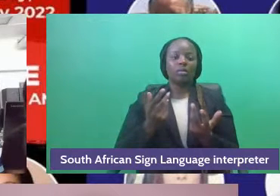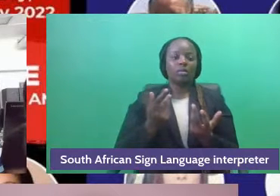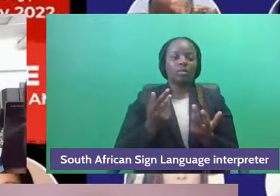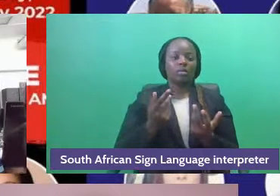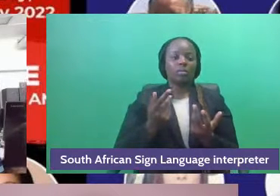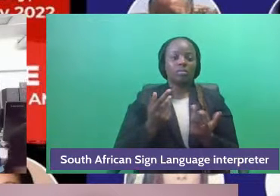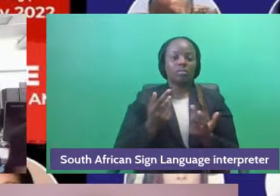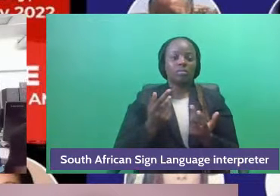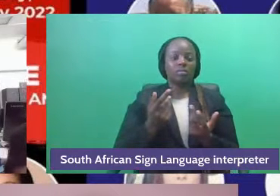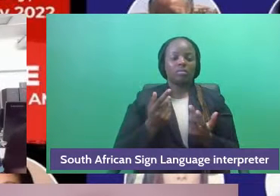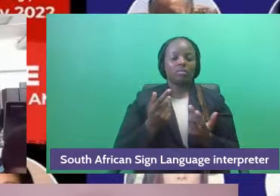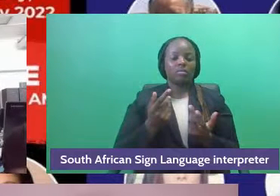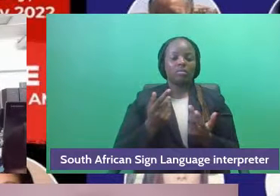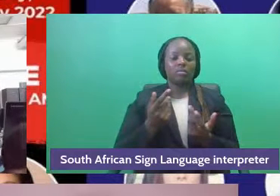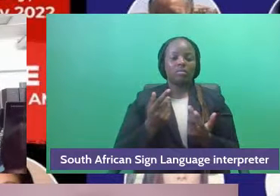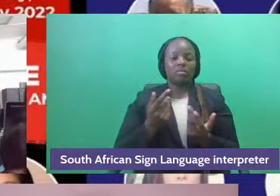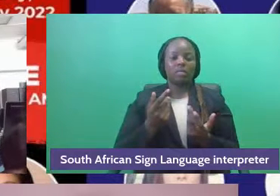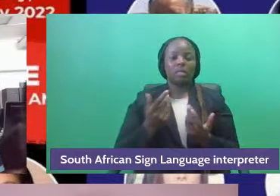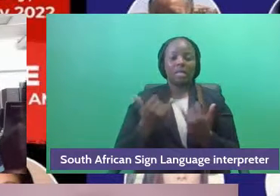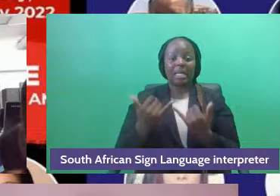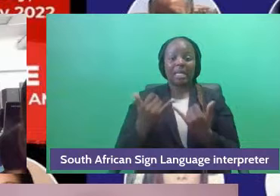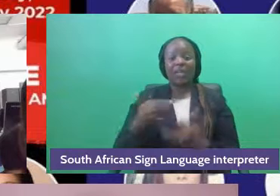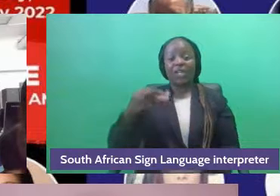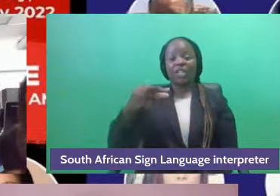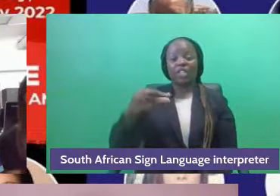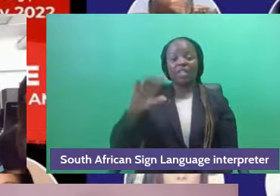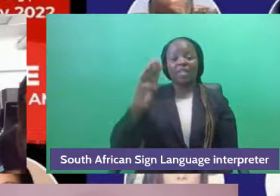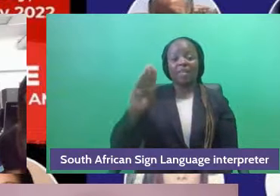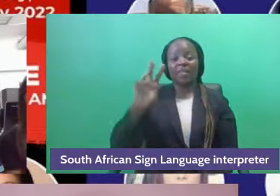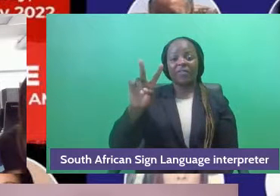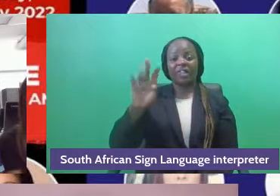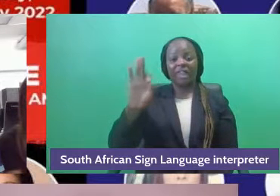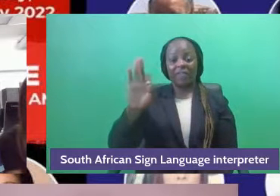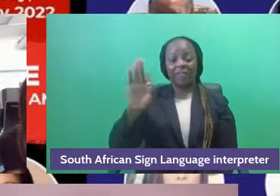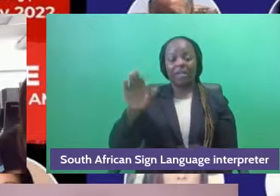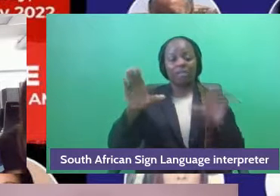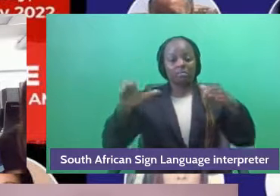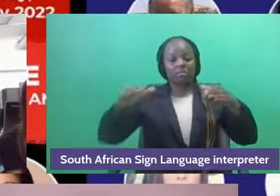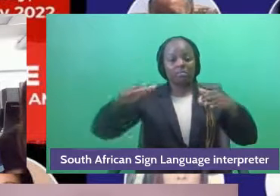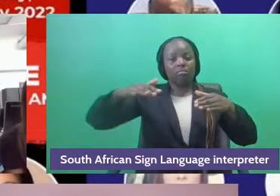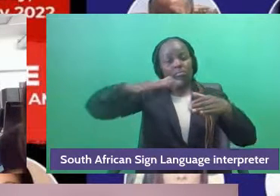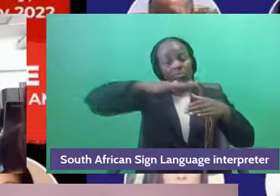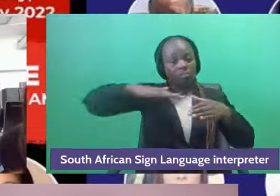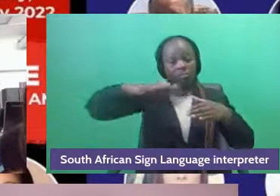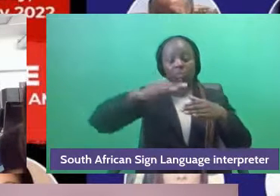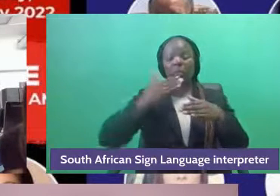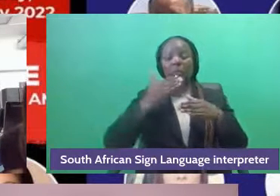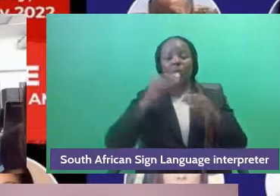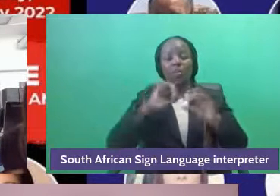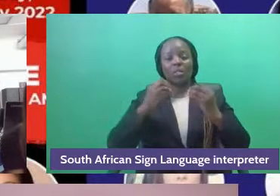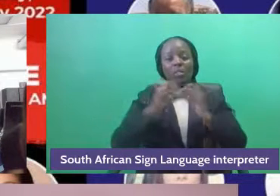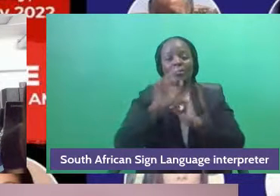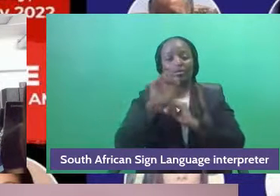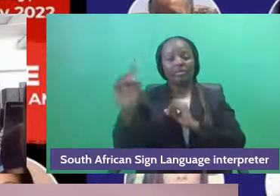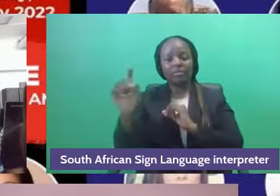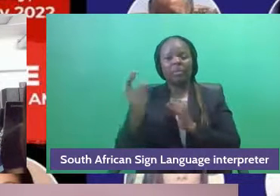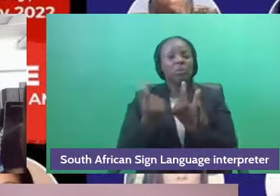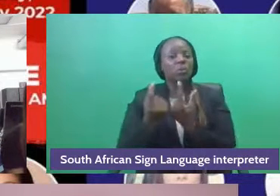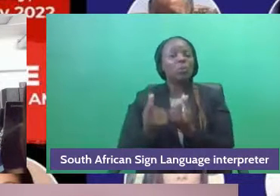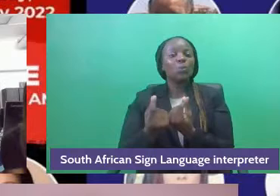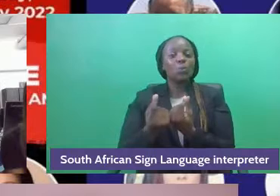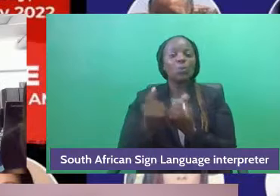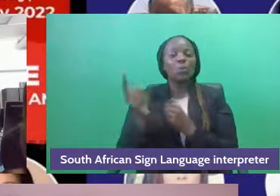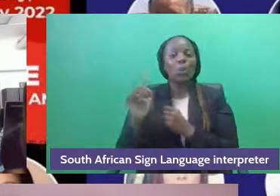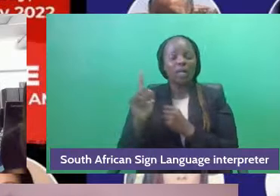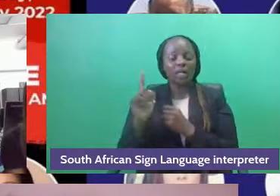as the End GBVF collective, we want to invite organizations to join